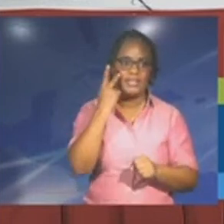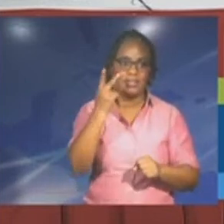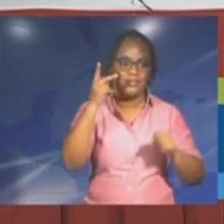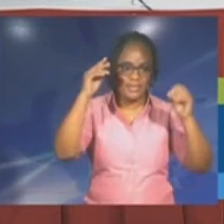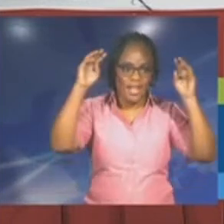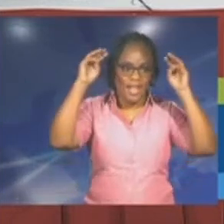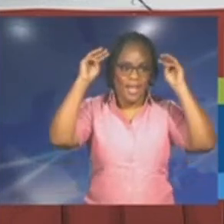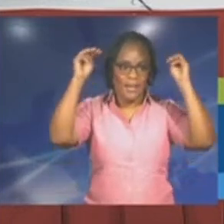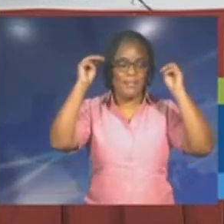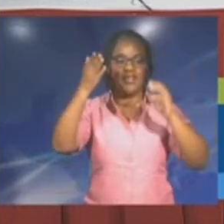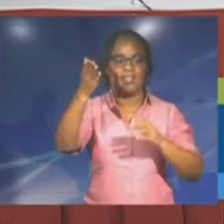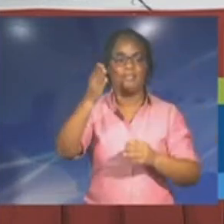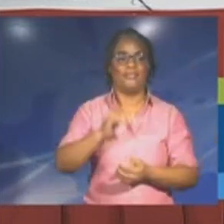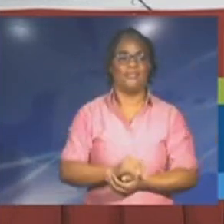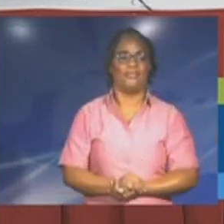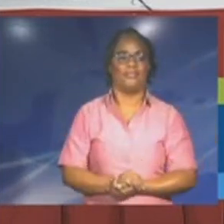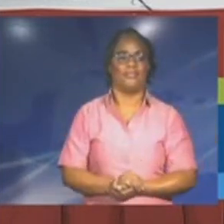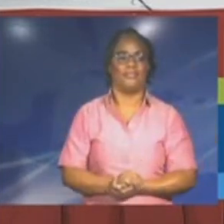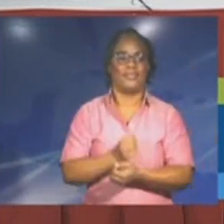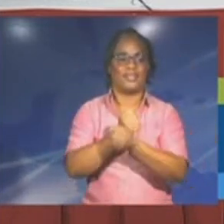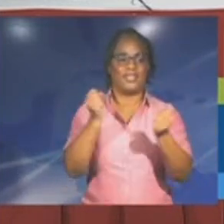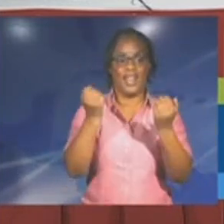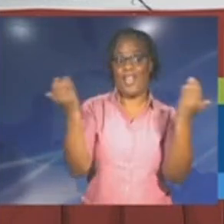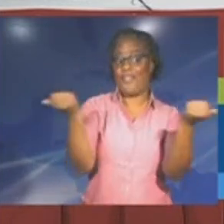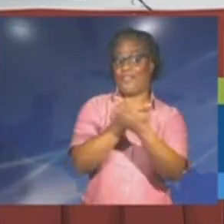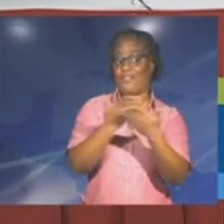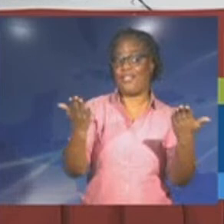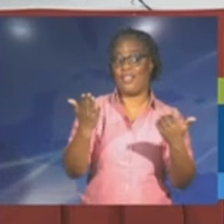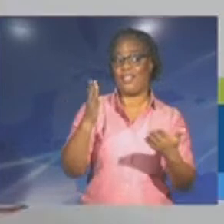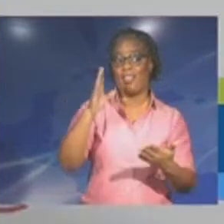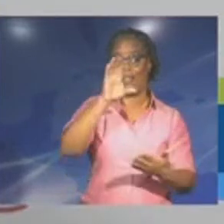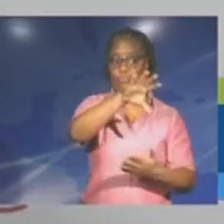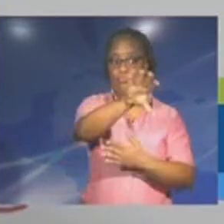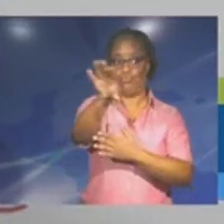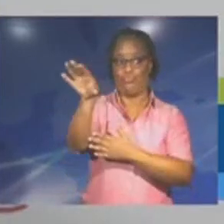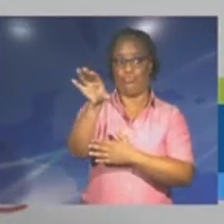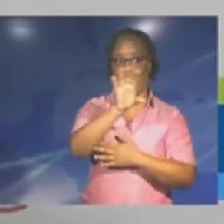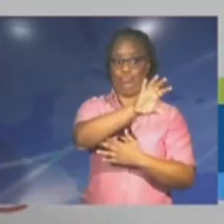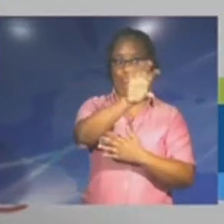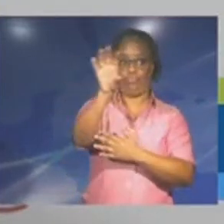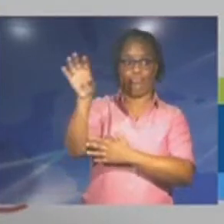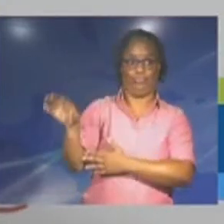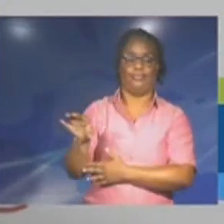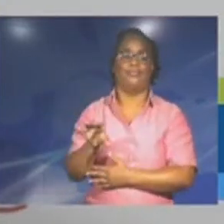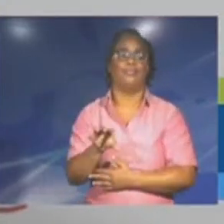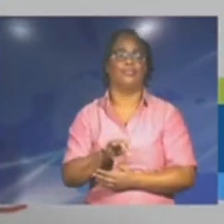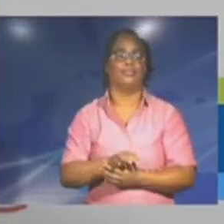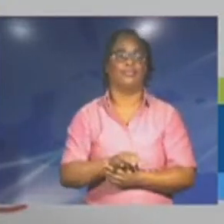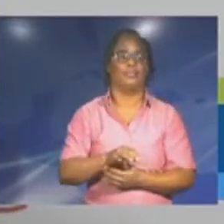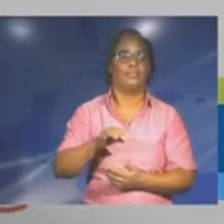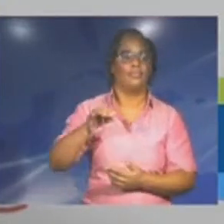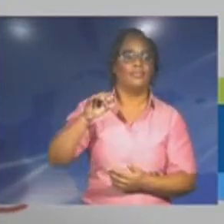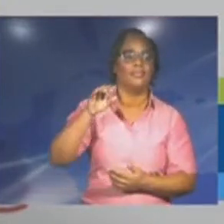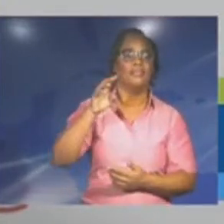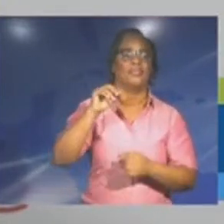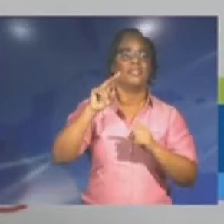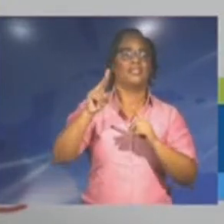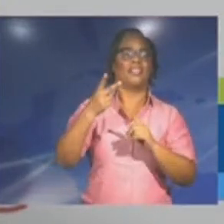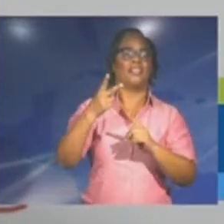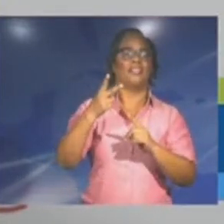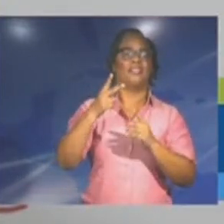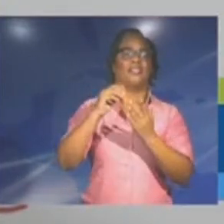Data by district. This is from the Ministry of Education. Data by district for the period 2nd May to 8th